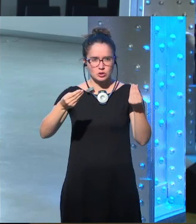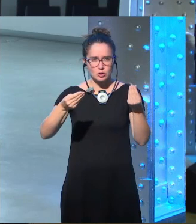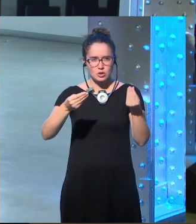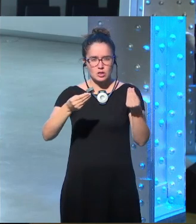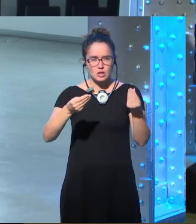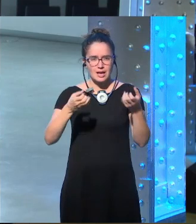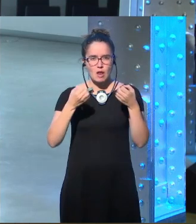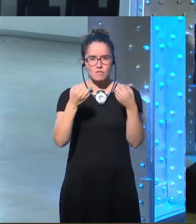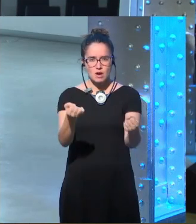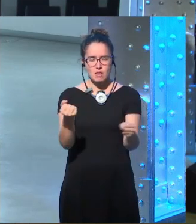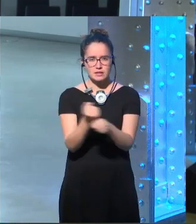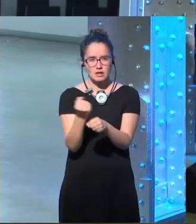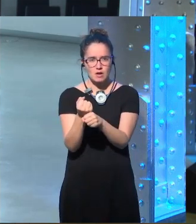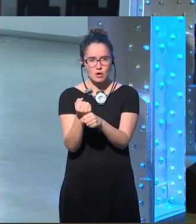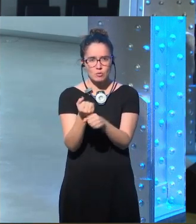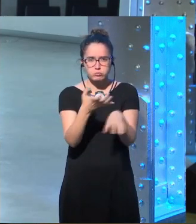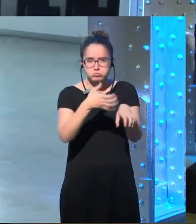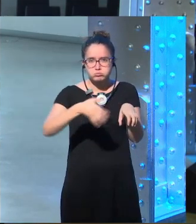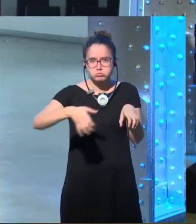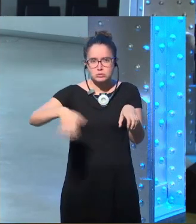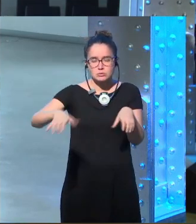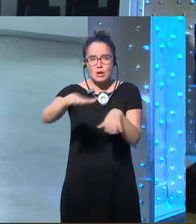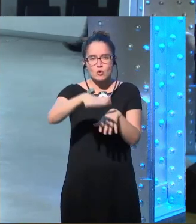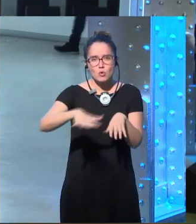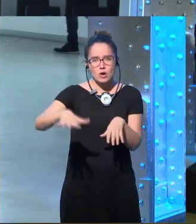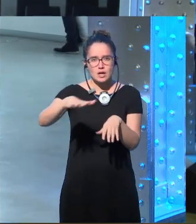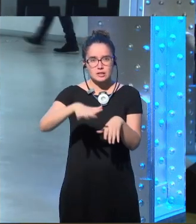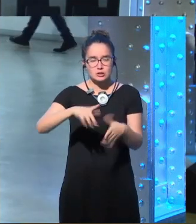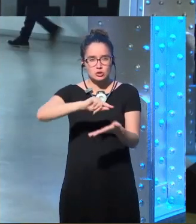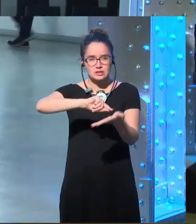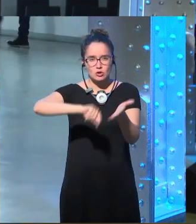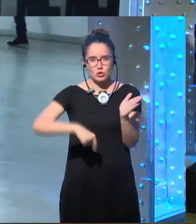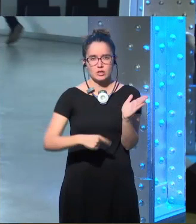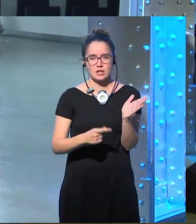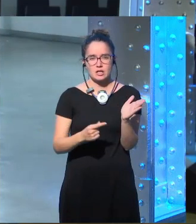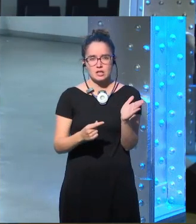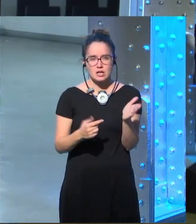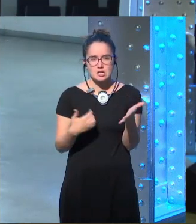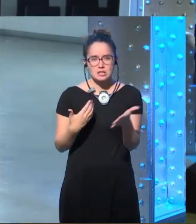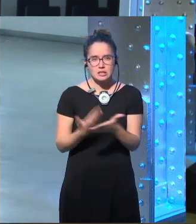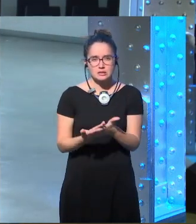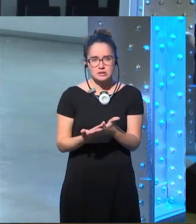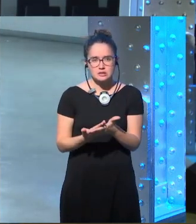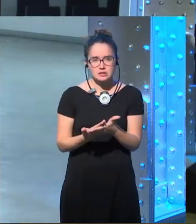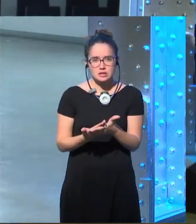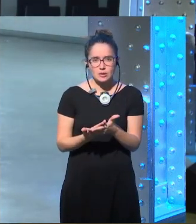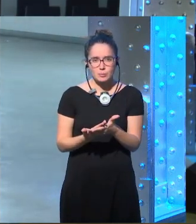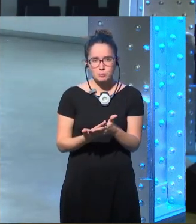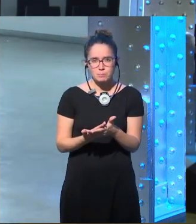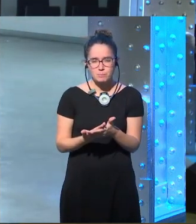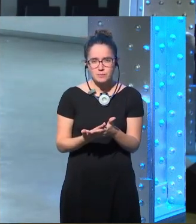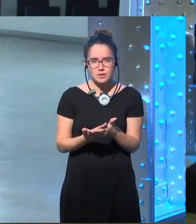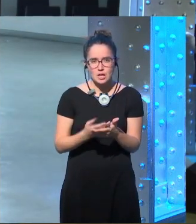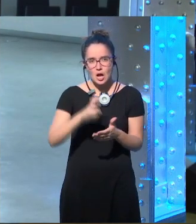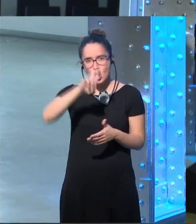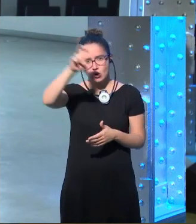workforce from contracting places to expanding ones. That involves reskilling the workforce and making sure